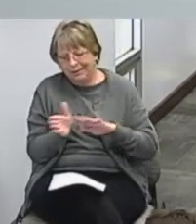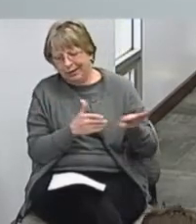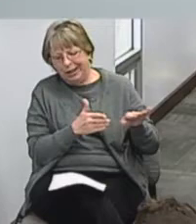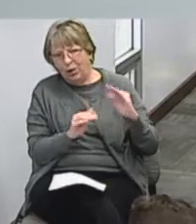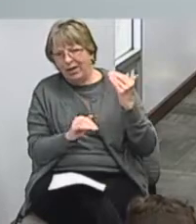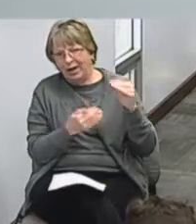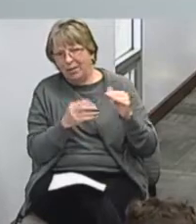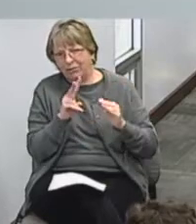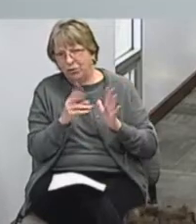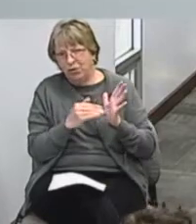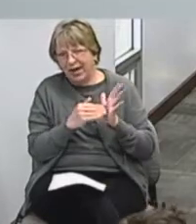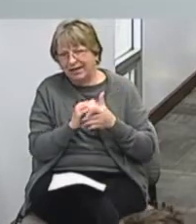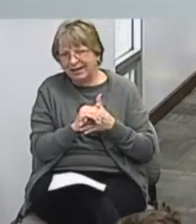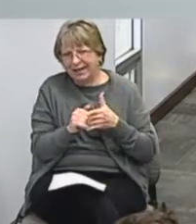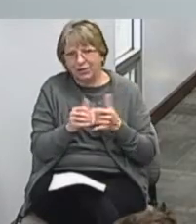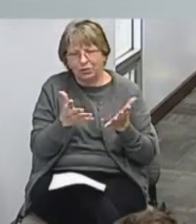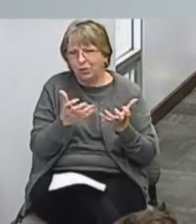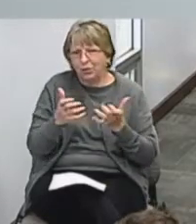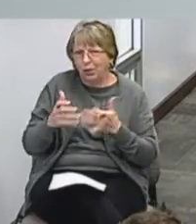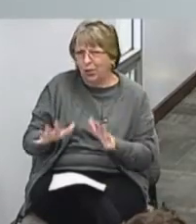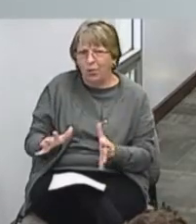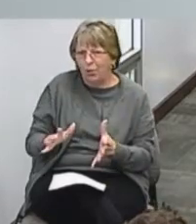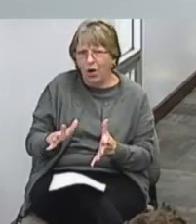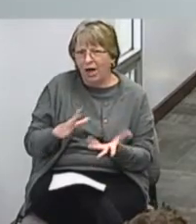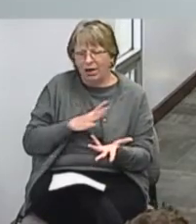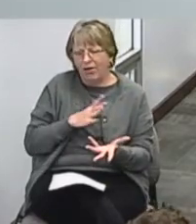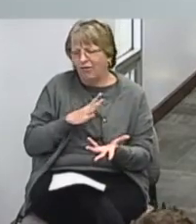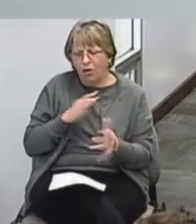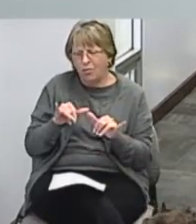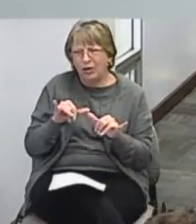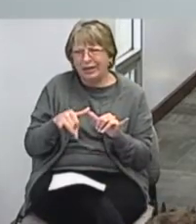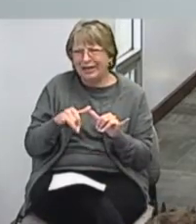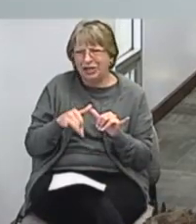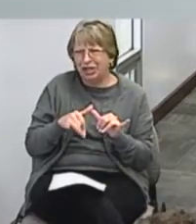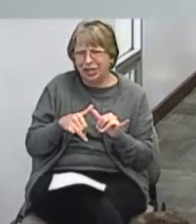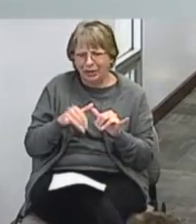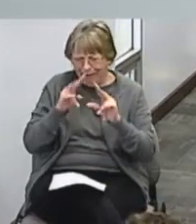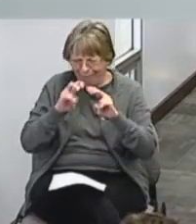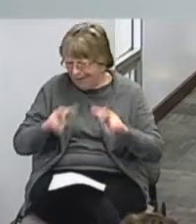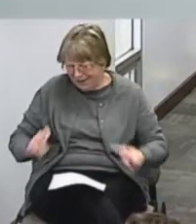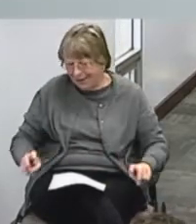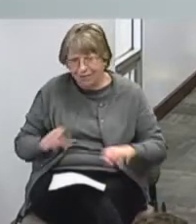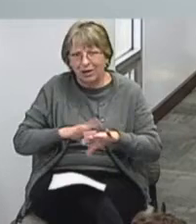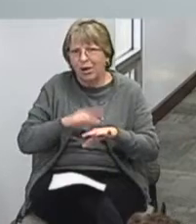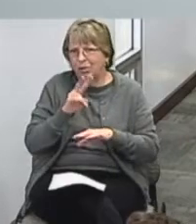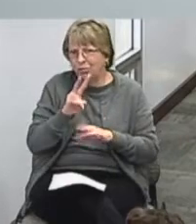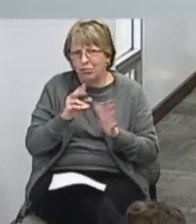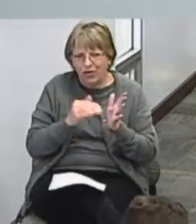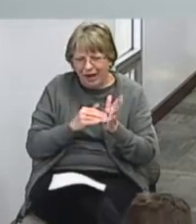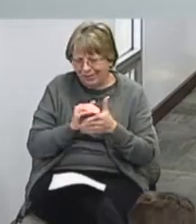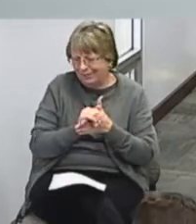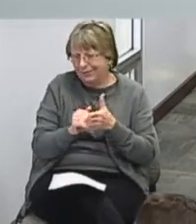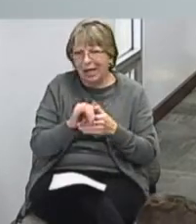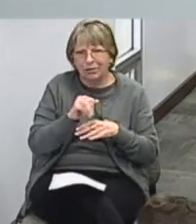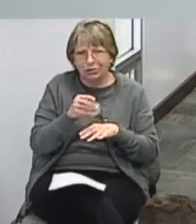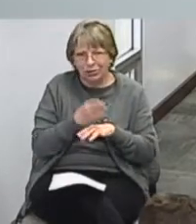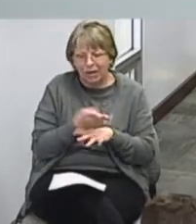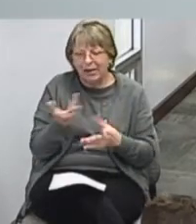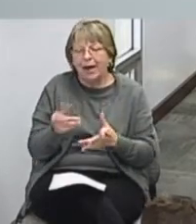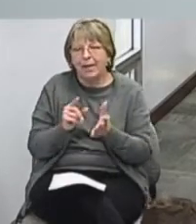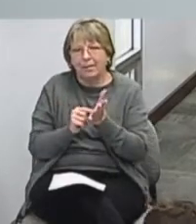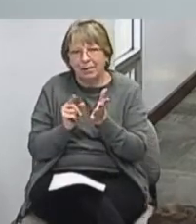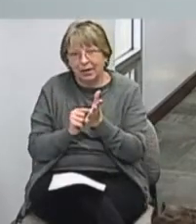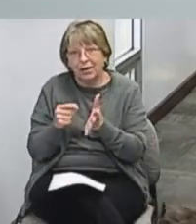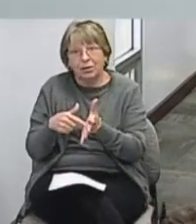want a formal engineer's estimate on a $2,000 job. Okay. The publication requirement took a while to